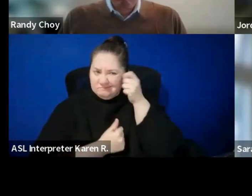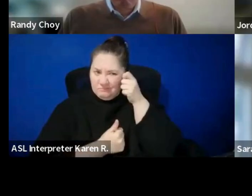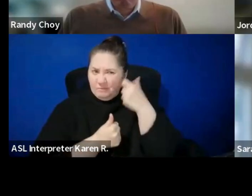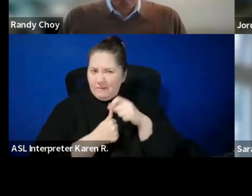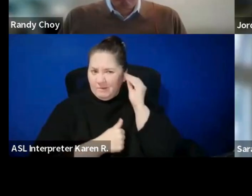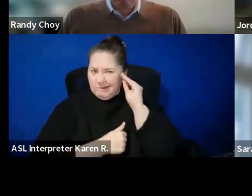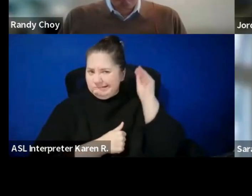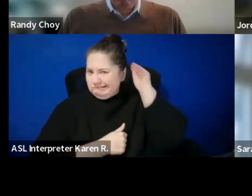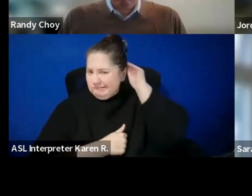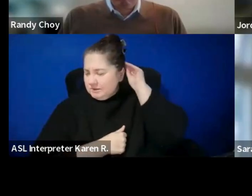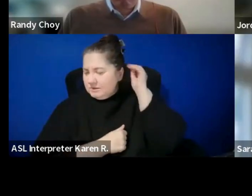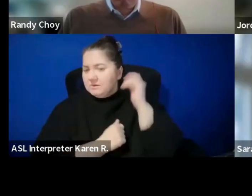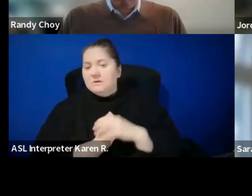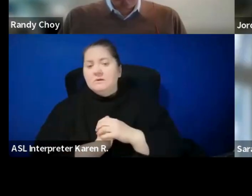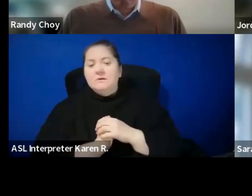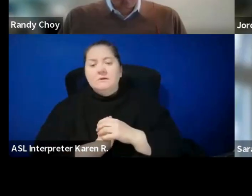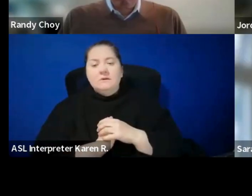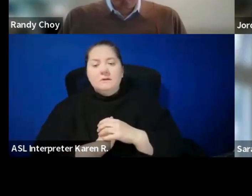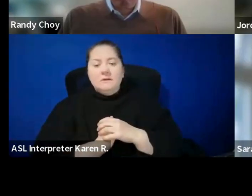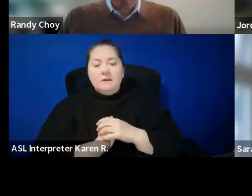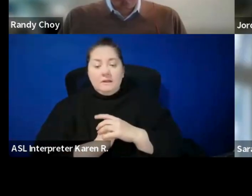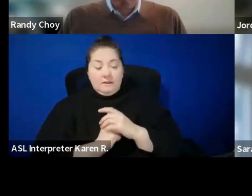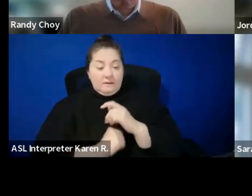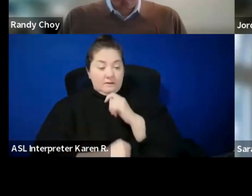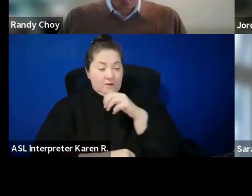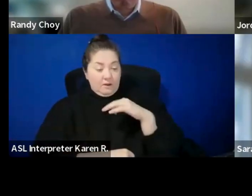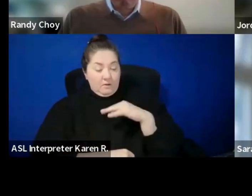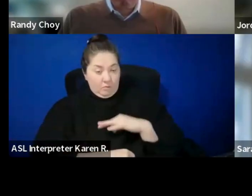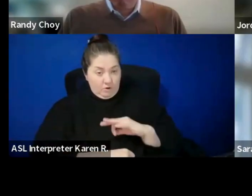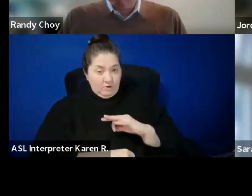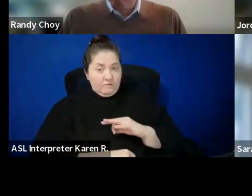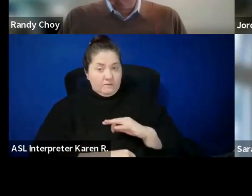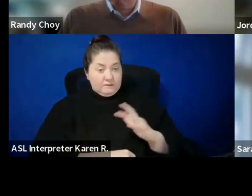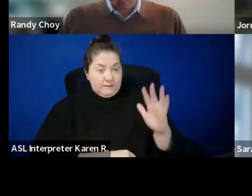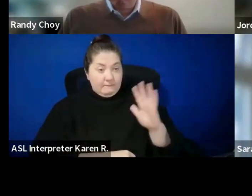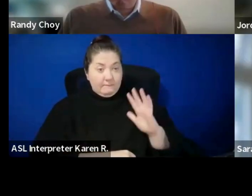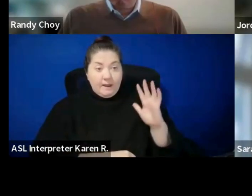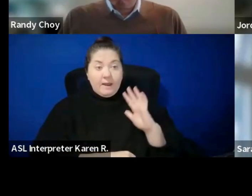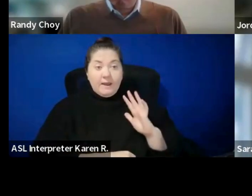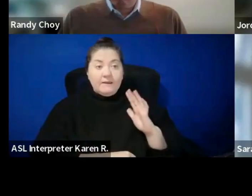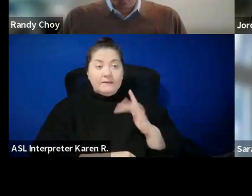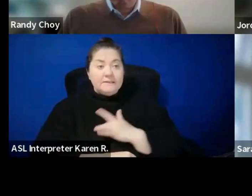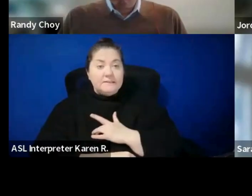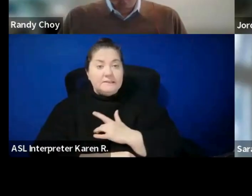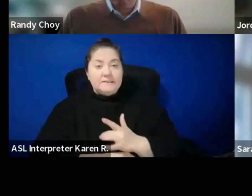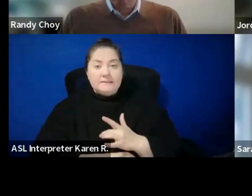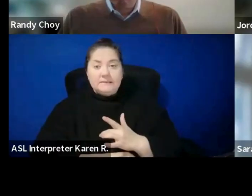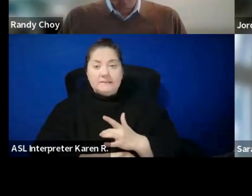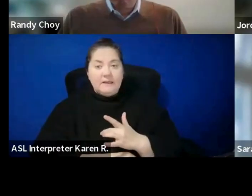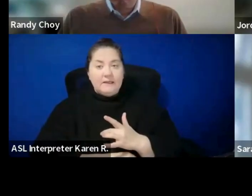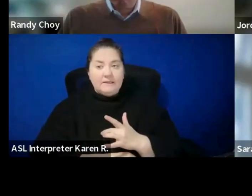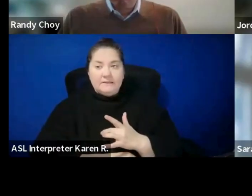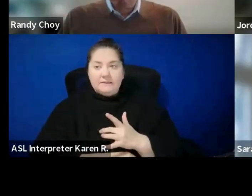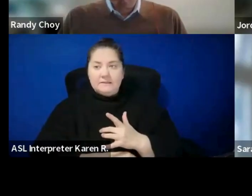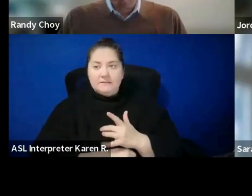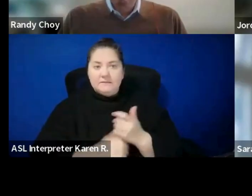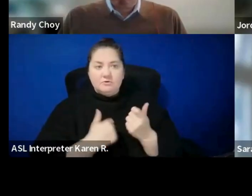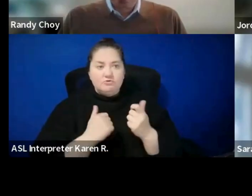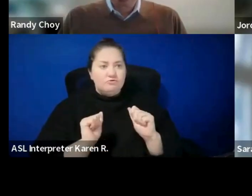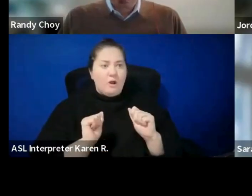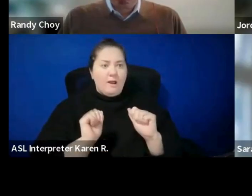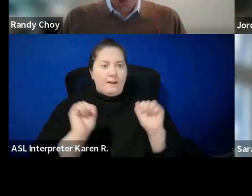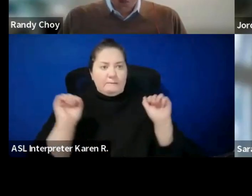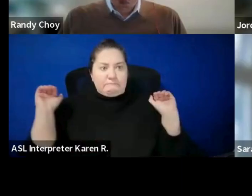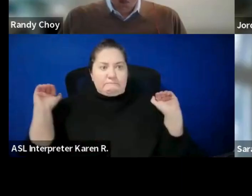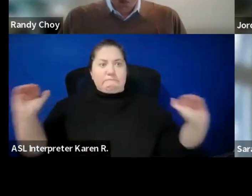because of this. It's because nonprofits in the past have tended to throw a very wide net